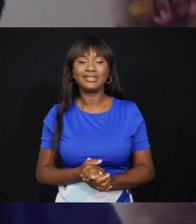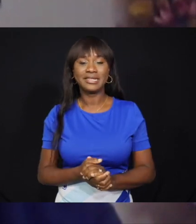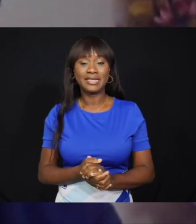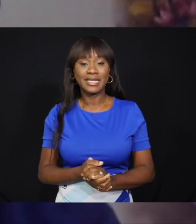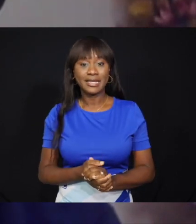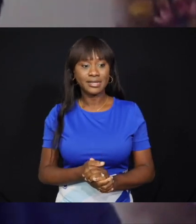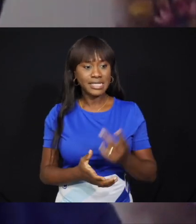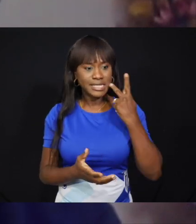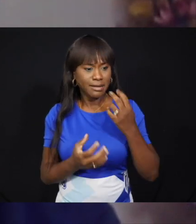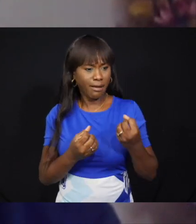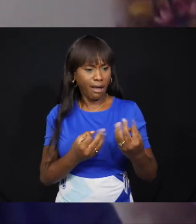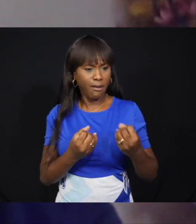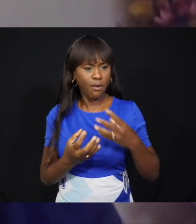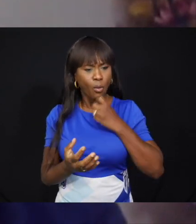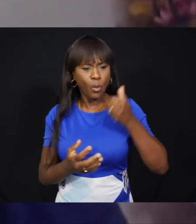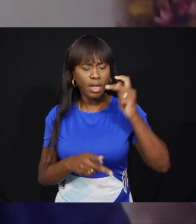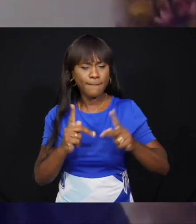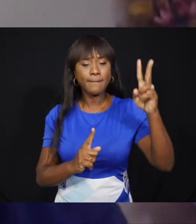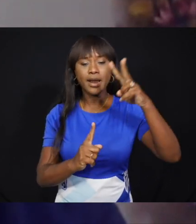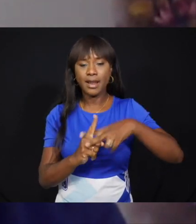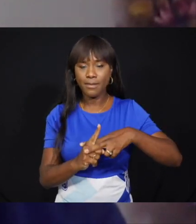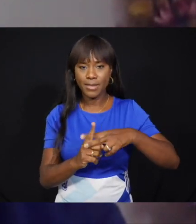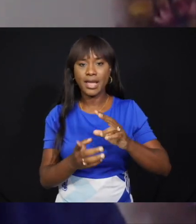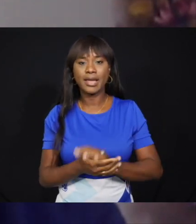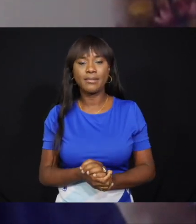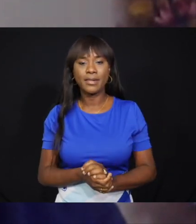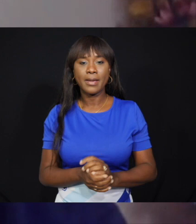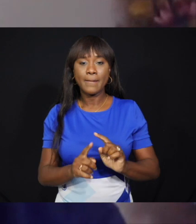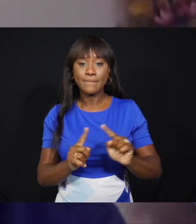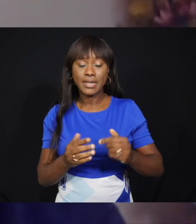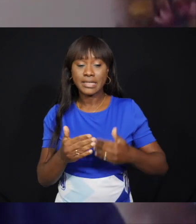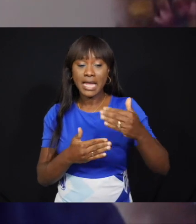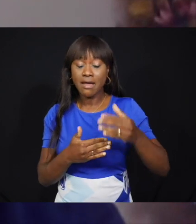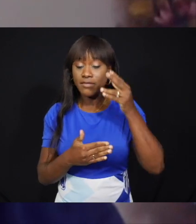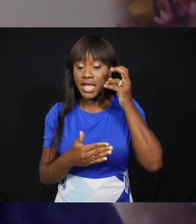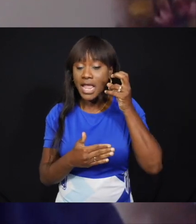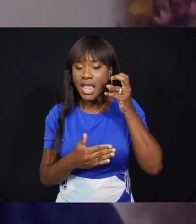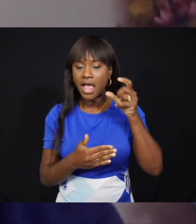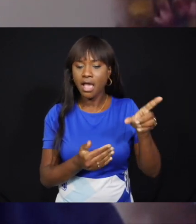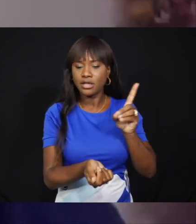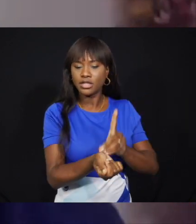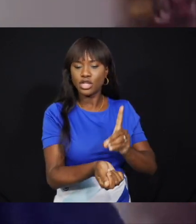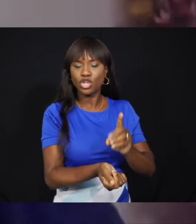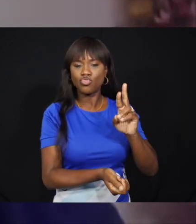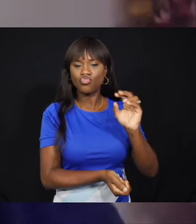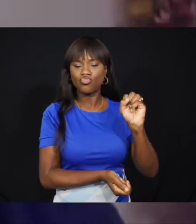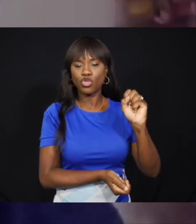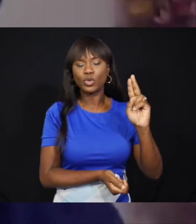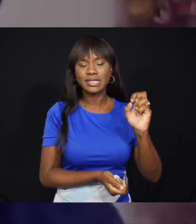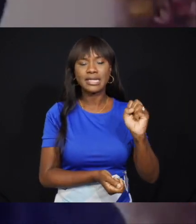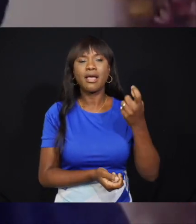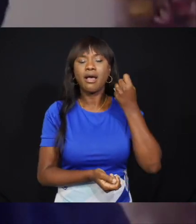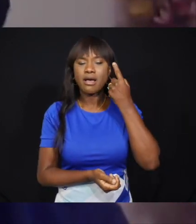of 60 years and over. So that was quite surprising, to be honest, pulling those